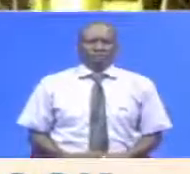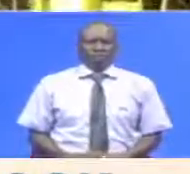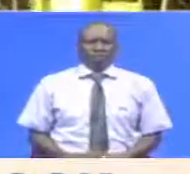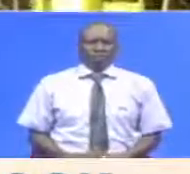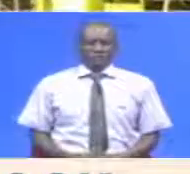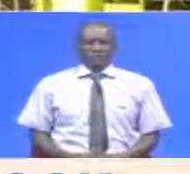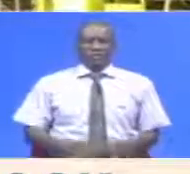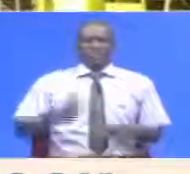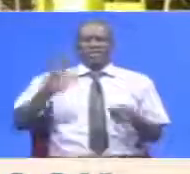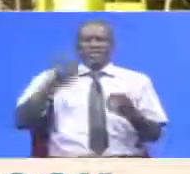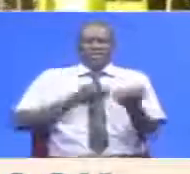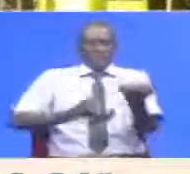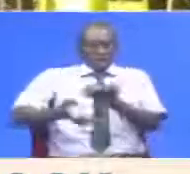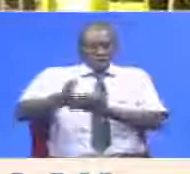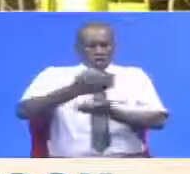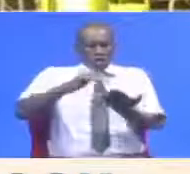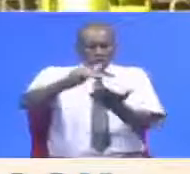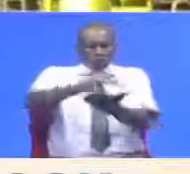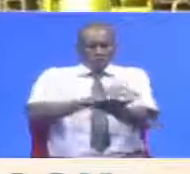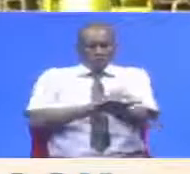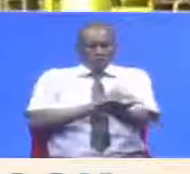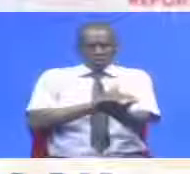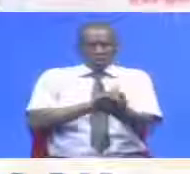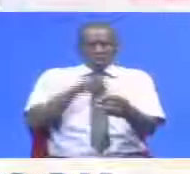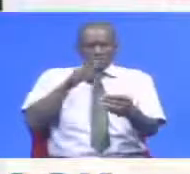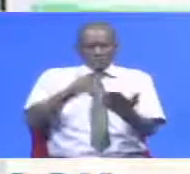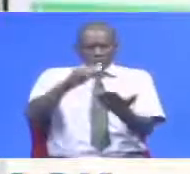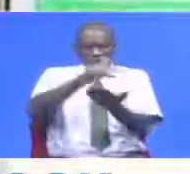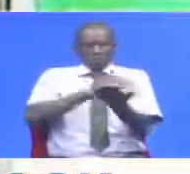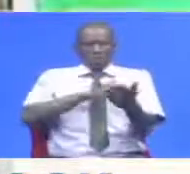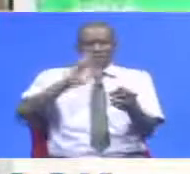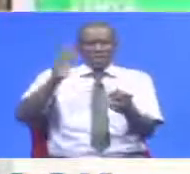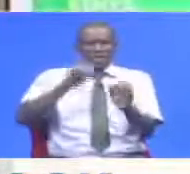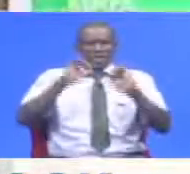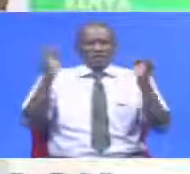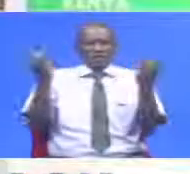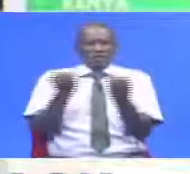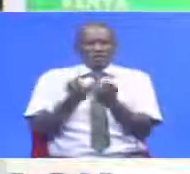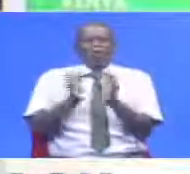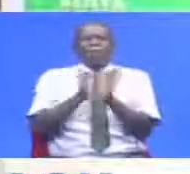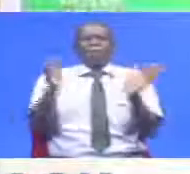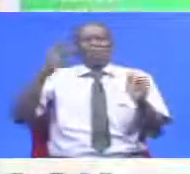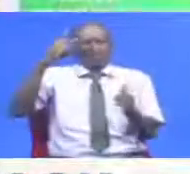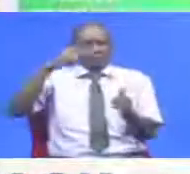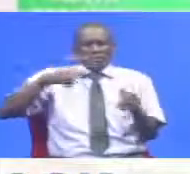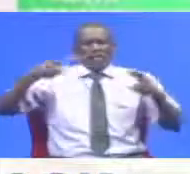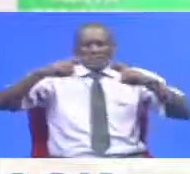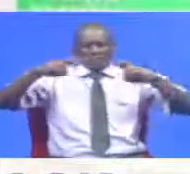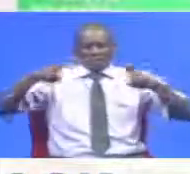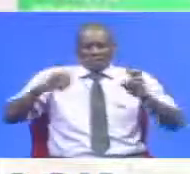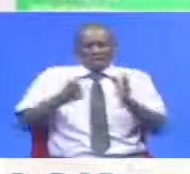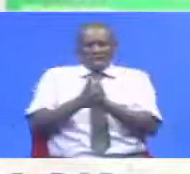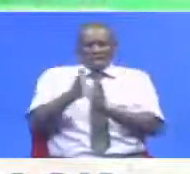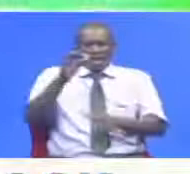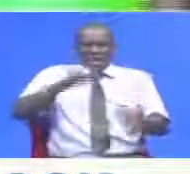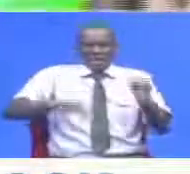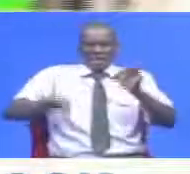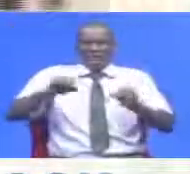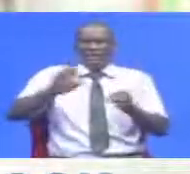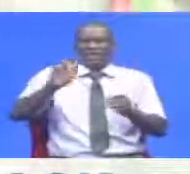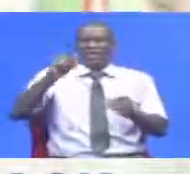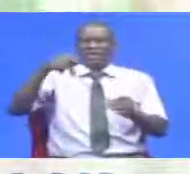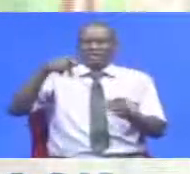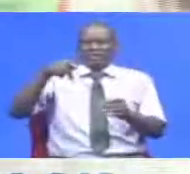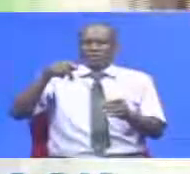The Kenya Economic Report is the flagship report by the Kenya Institute for Public Policy Research and Analysis, KIPRA, that